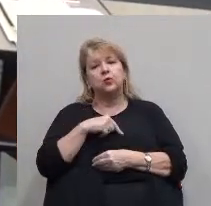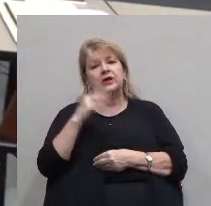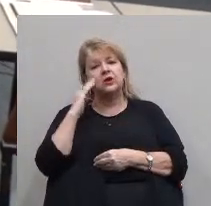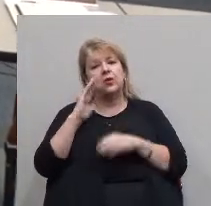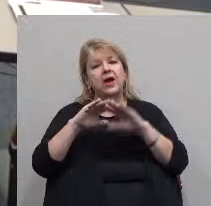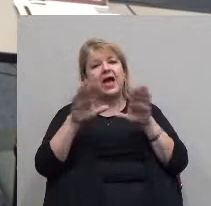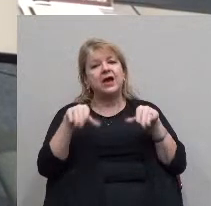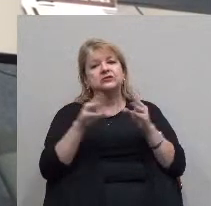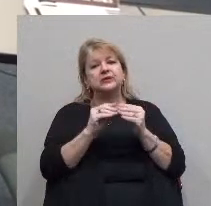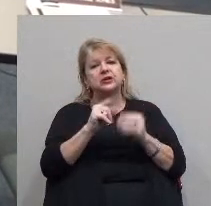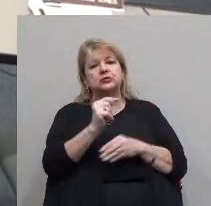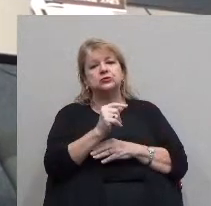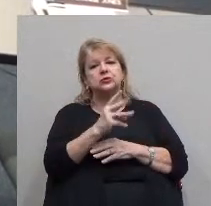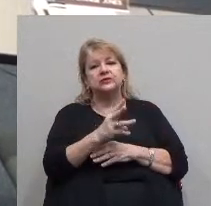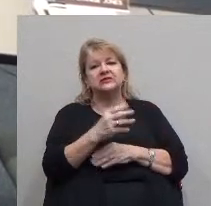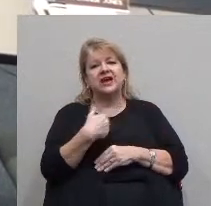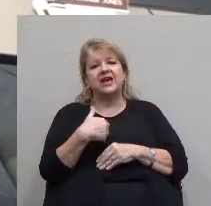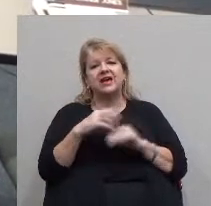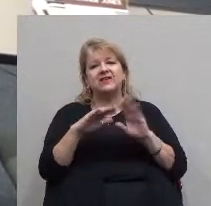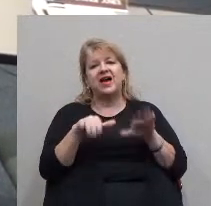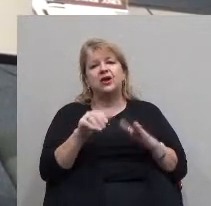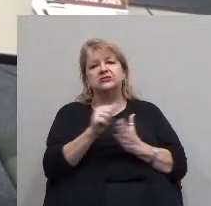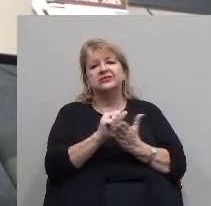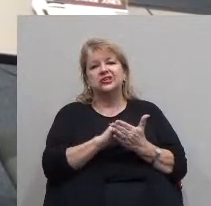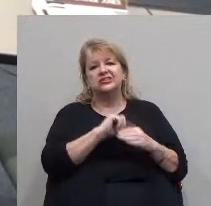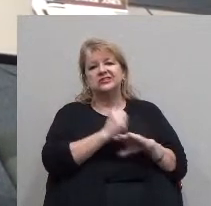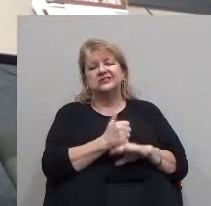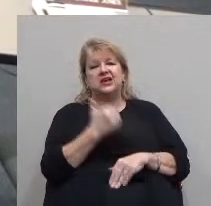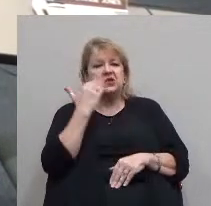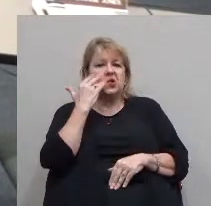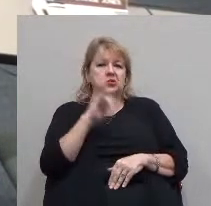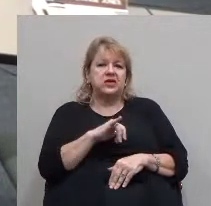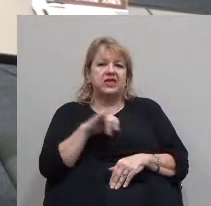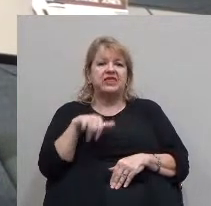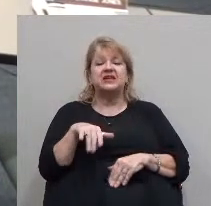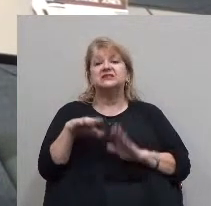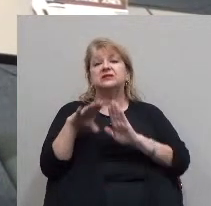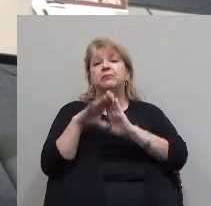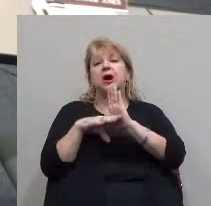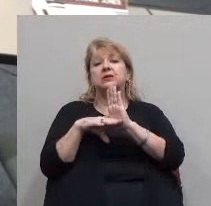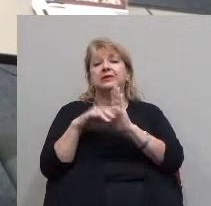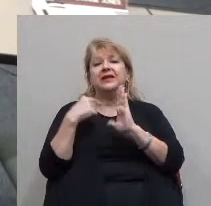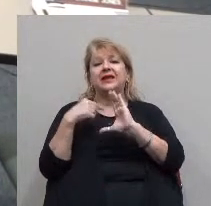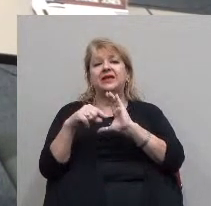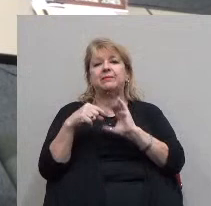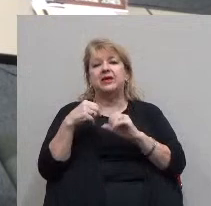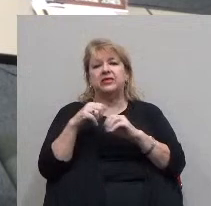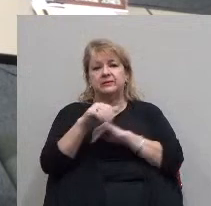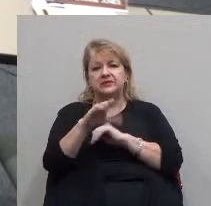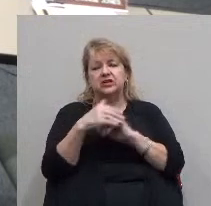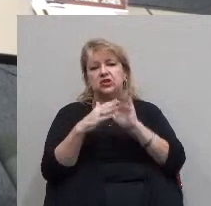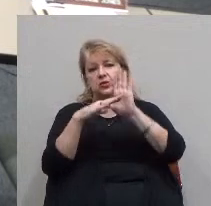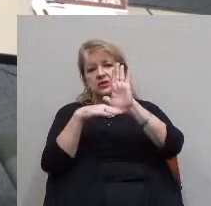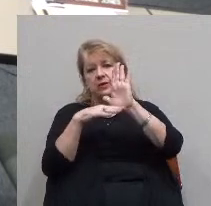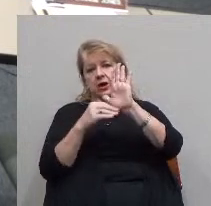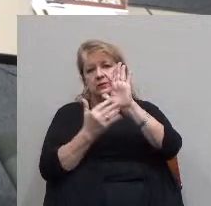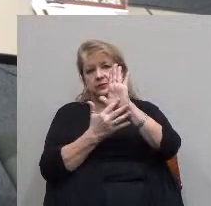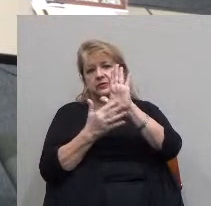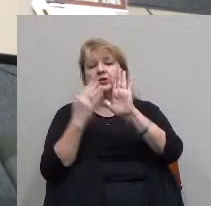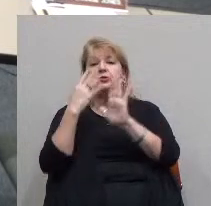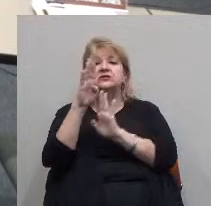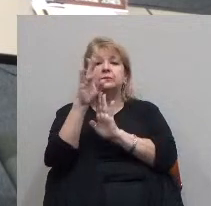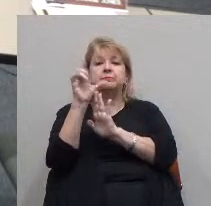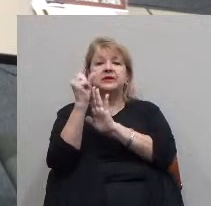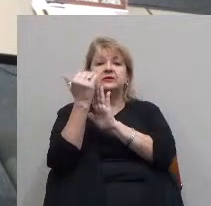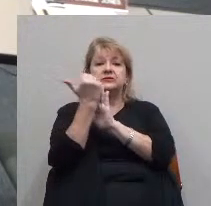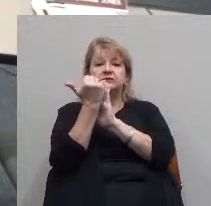Tuesday, Wednesdays, usually I have the House agenda already set. So that's going to be in the bottom of the email looking towards next week. So you're going to see the bills